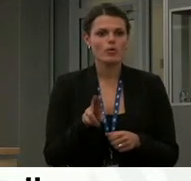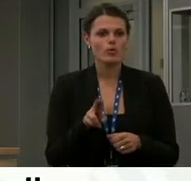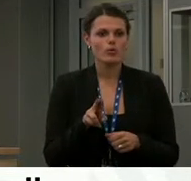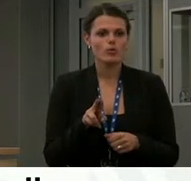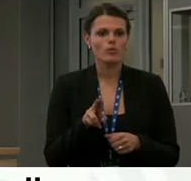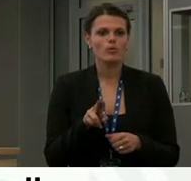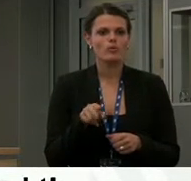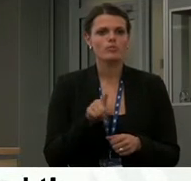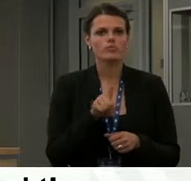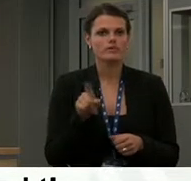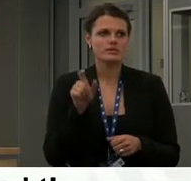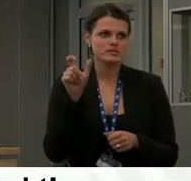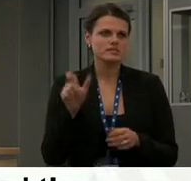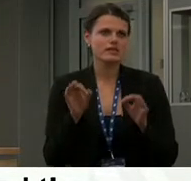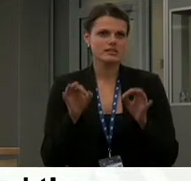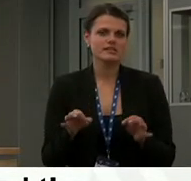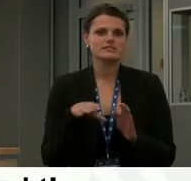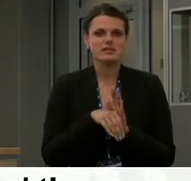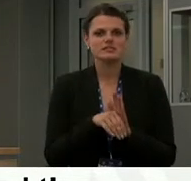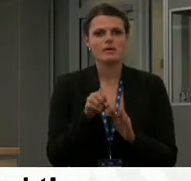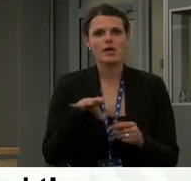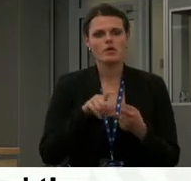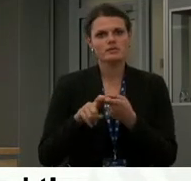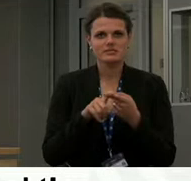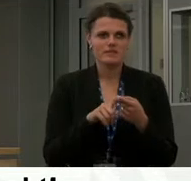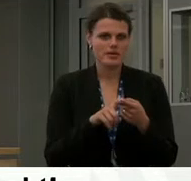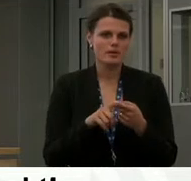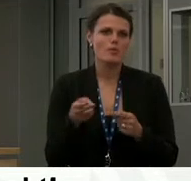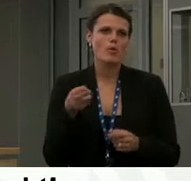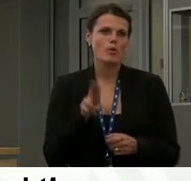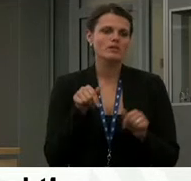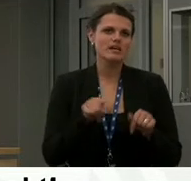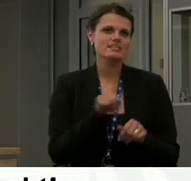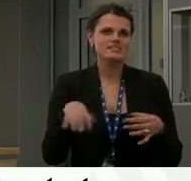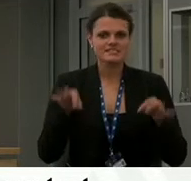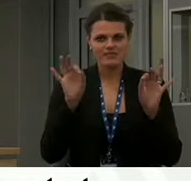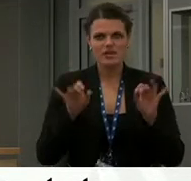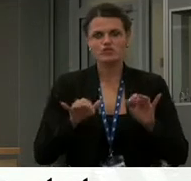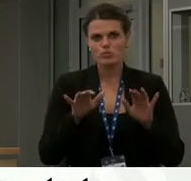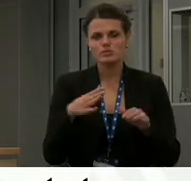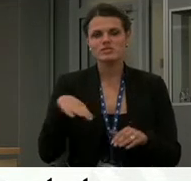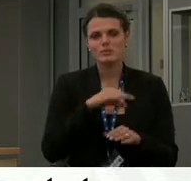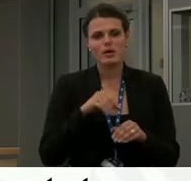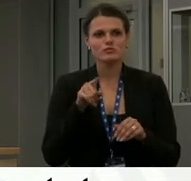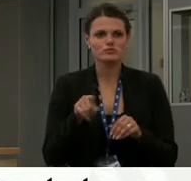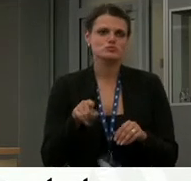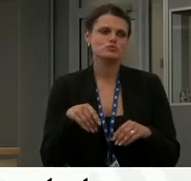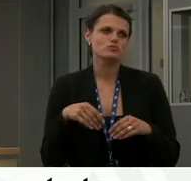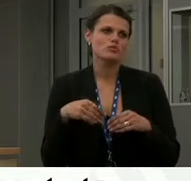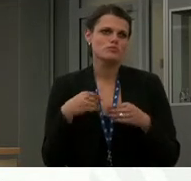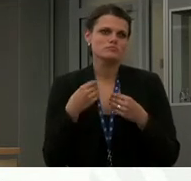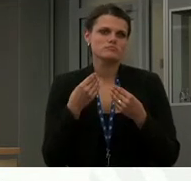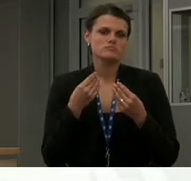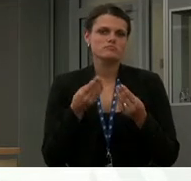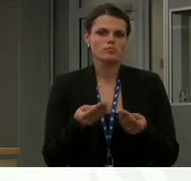only human rights treaty to which the European Union is a party to. So this is an important process, and we are giving it the attention